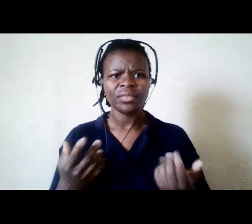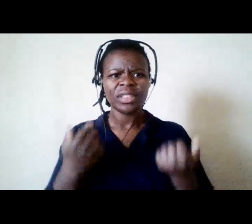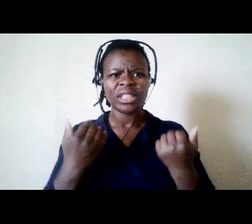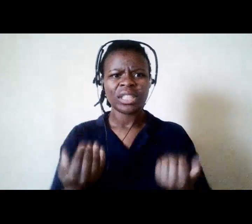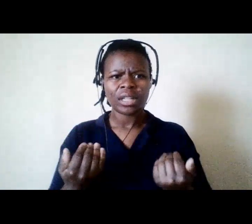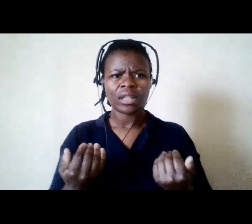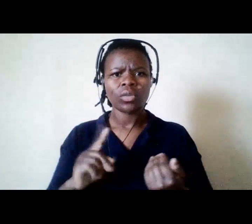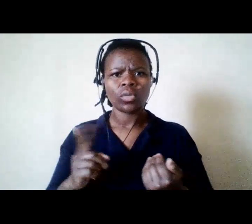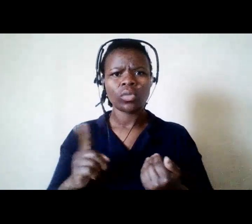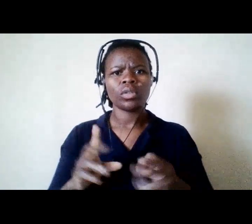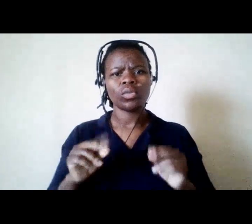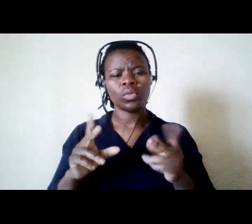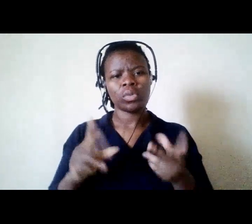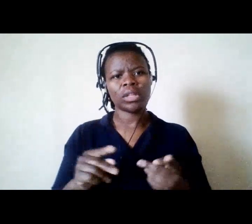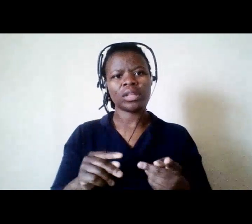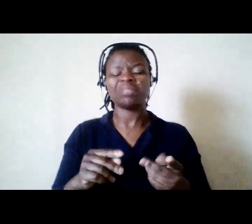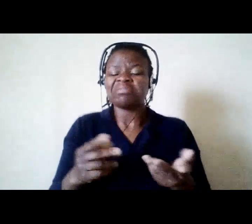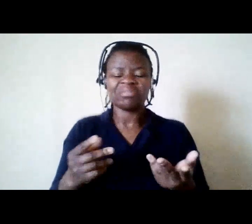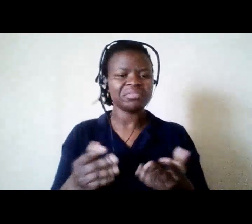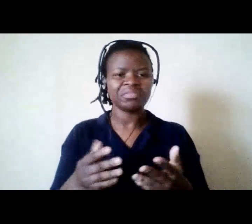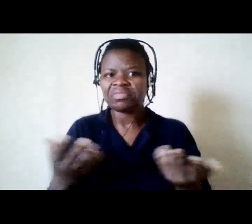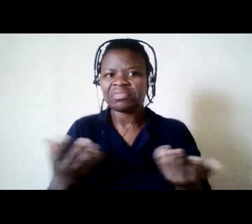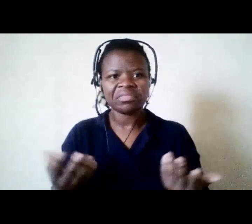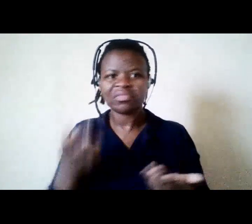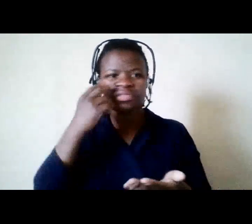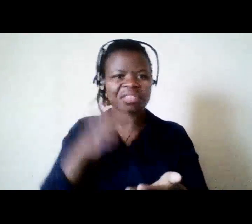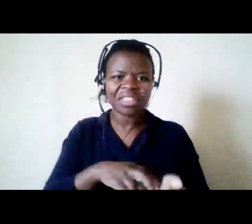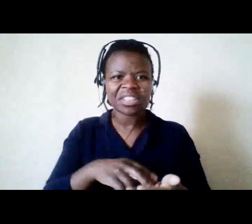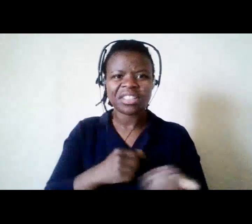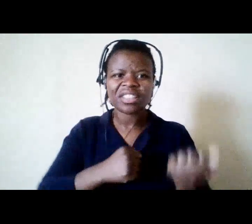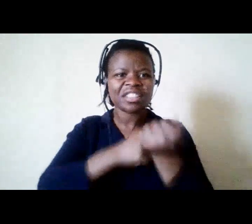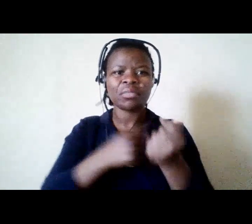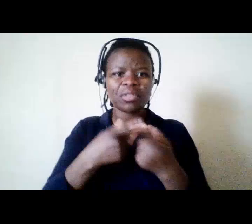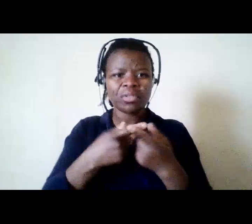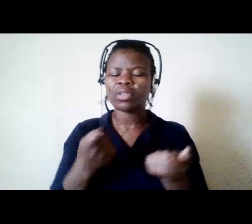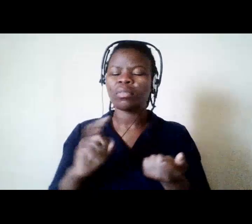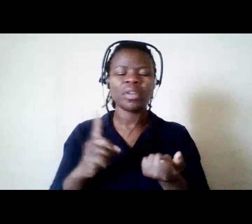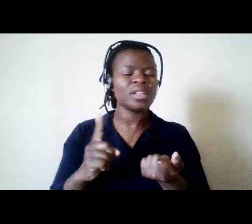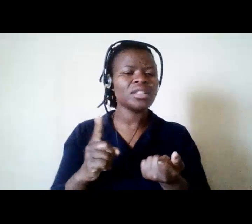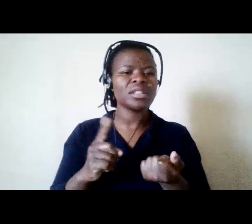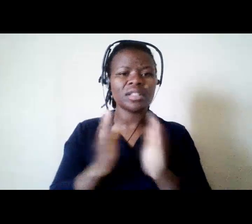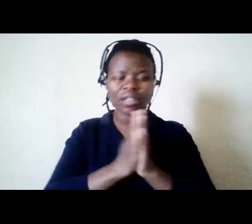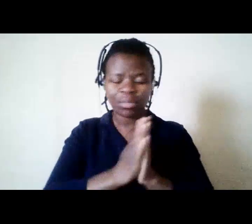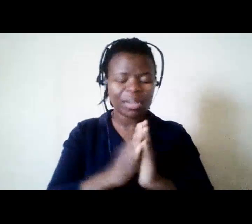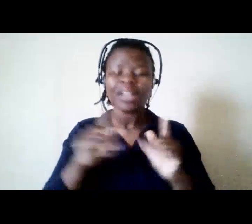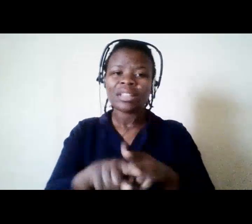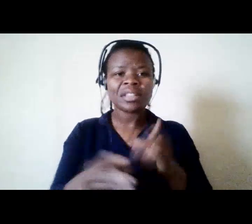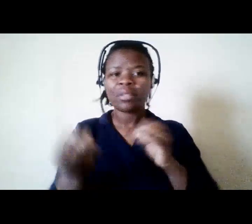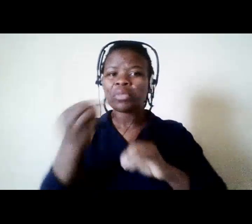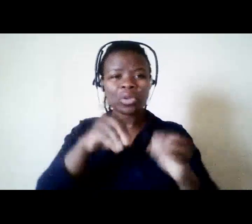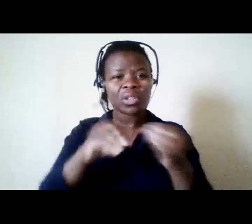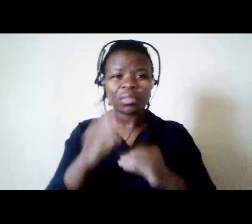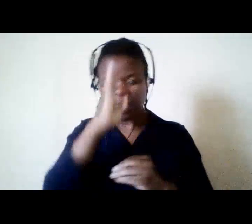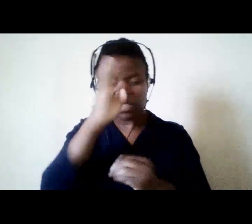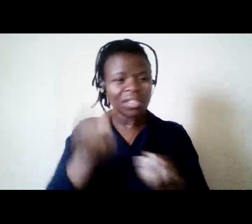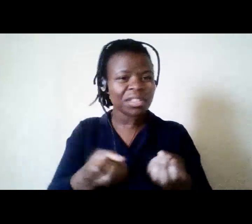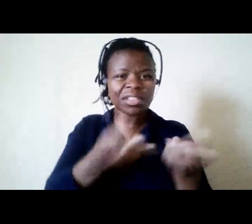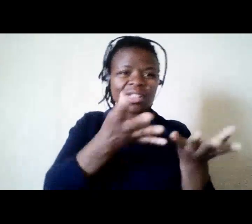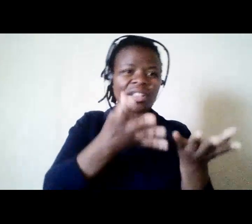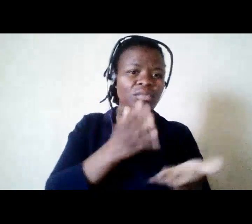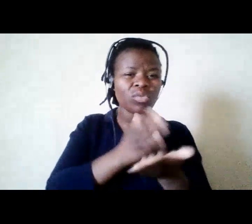the support that is coming with the prayer and the contributions that the church is giving. Then it